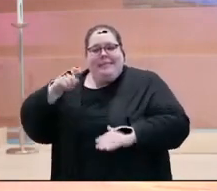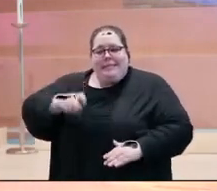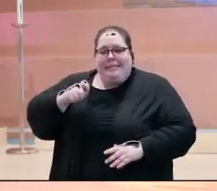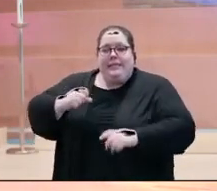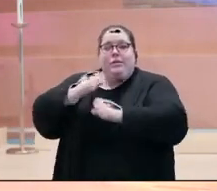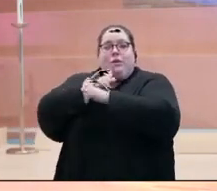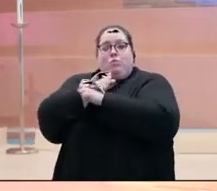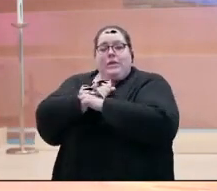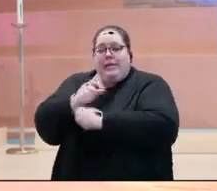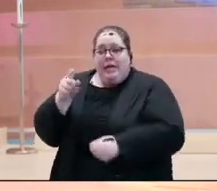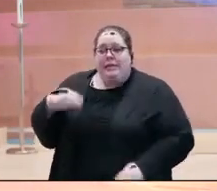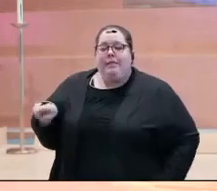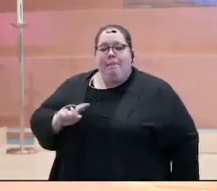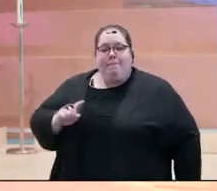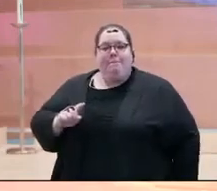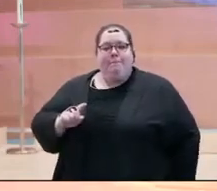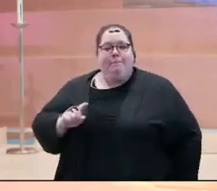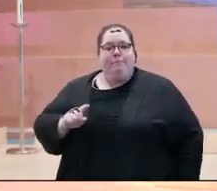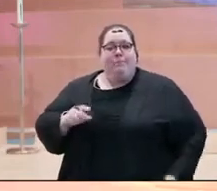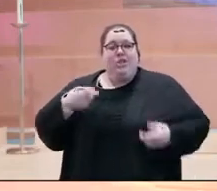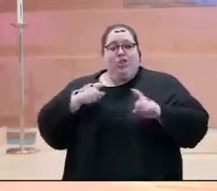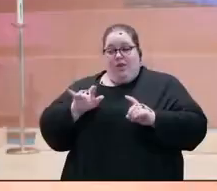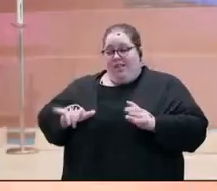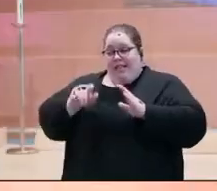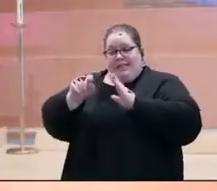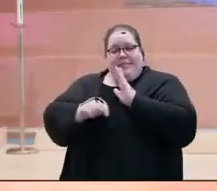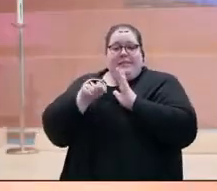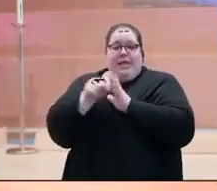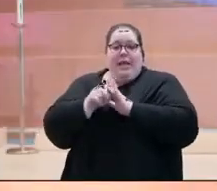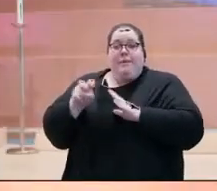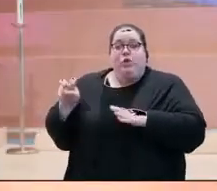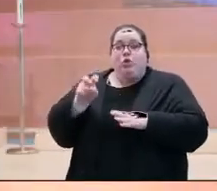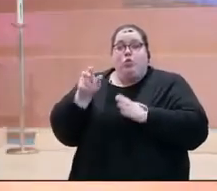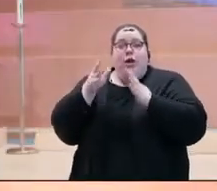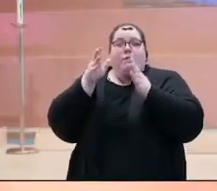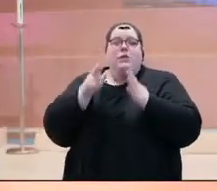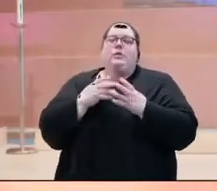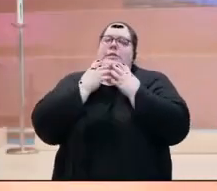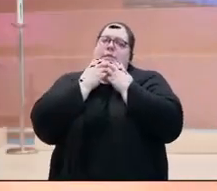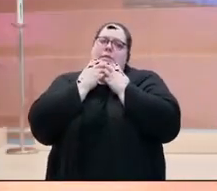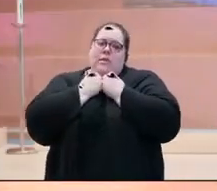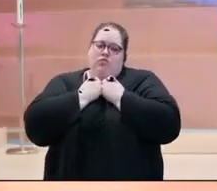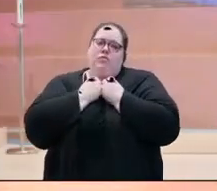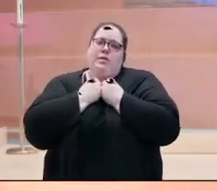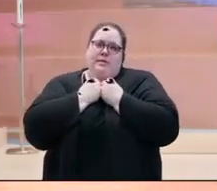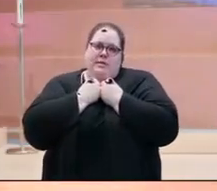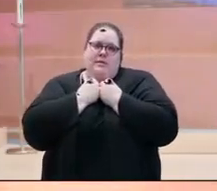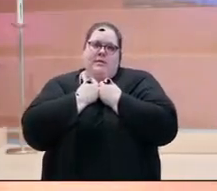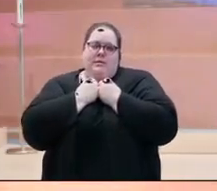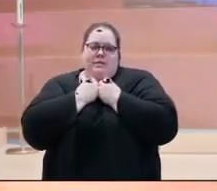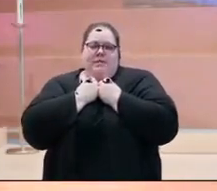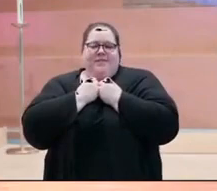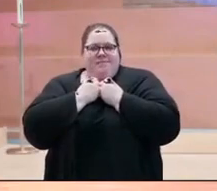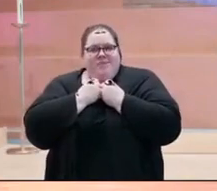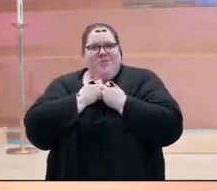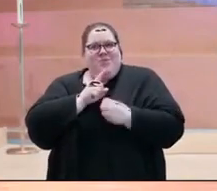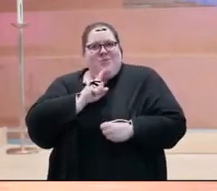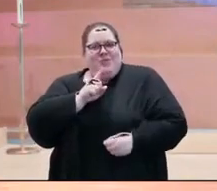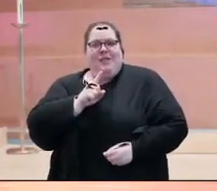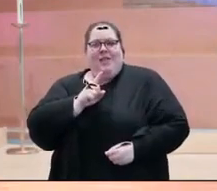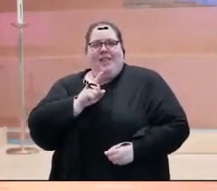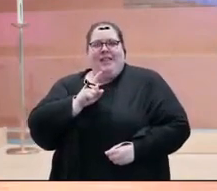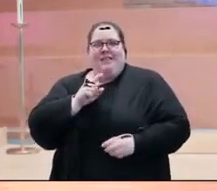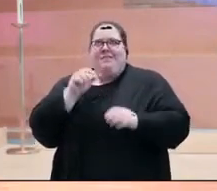even. Travelers in Abraham's time, they were held as sacred. And that paints this beautiful